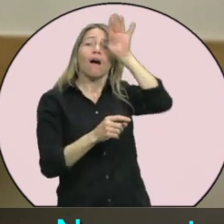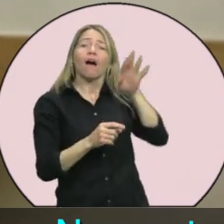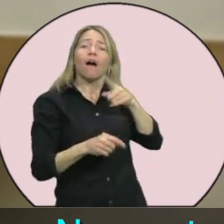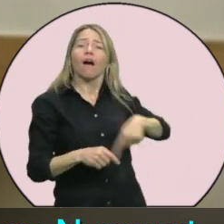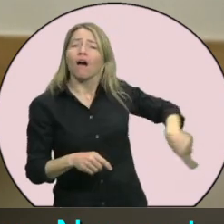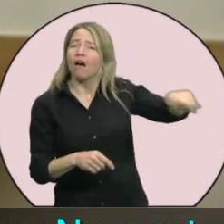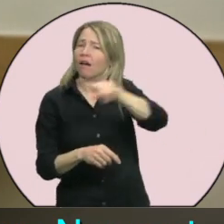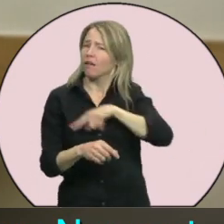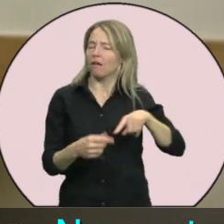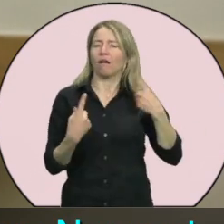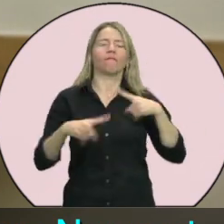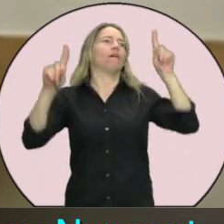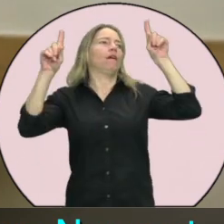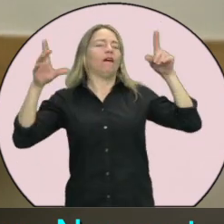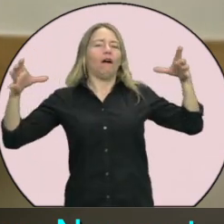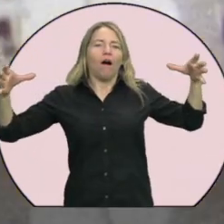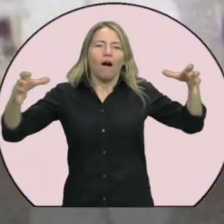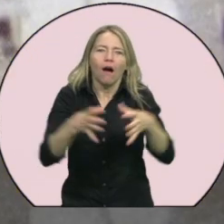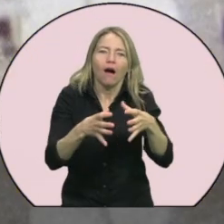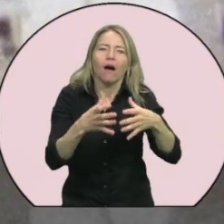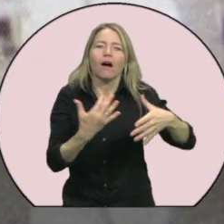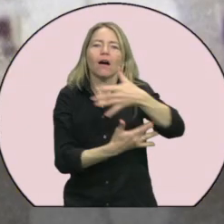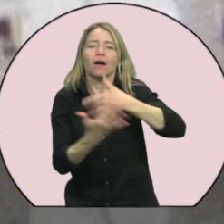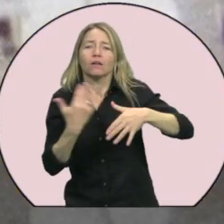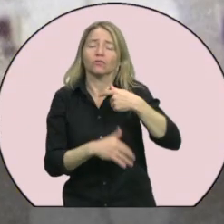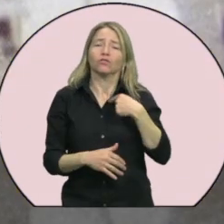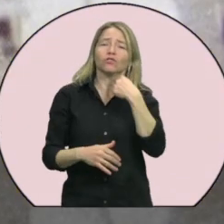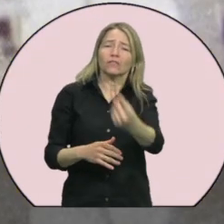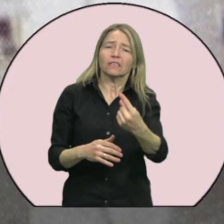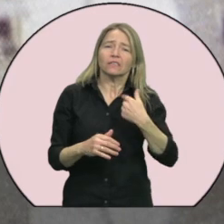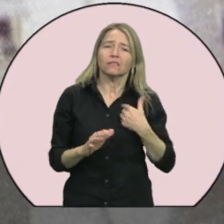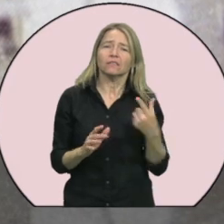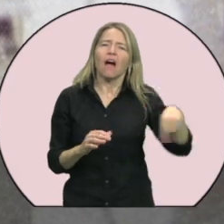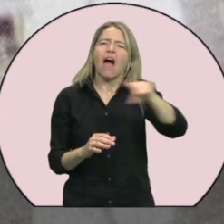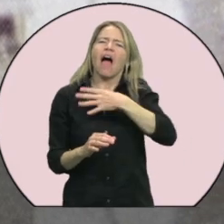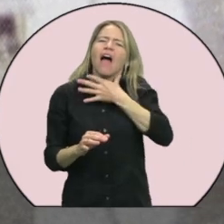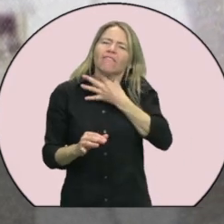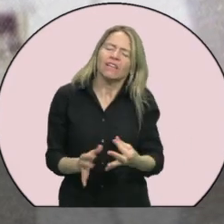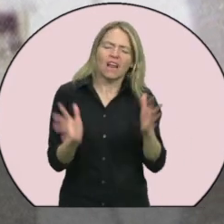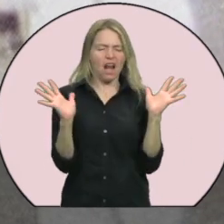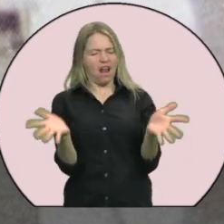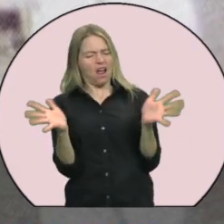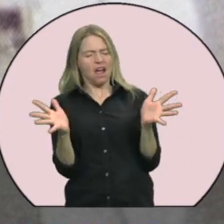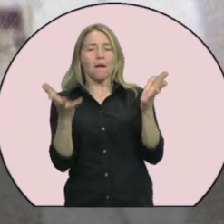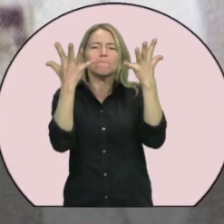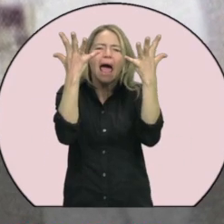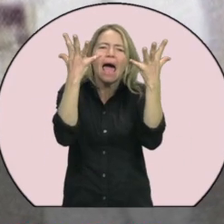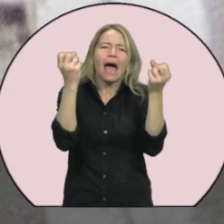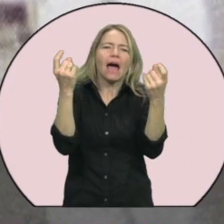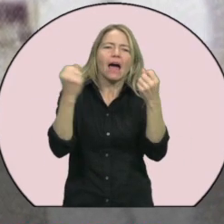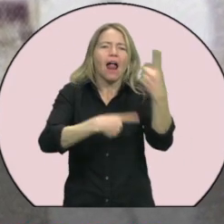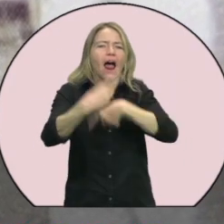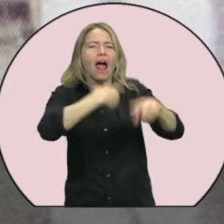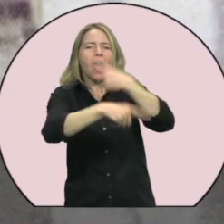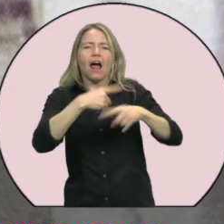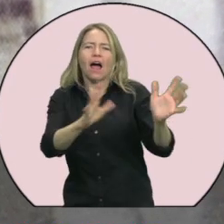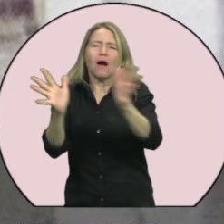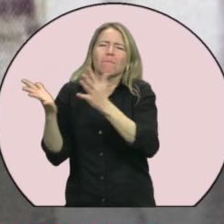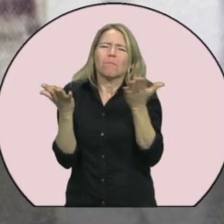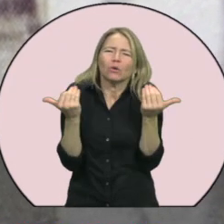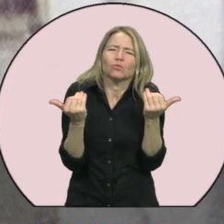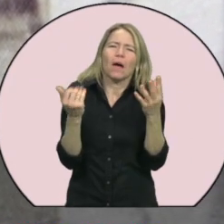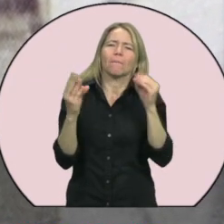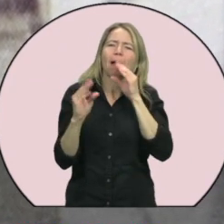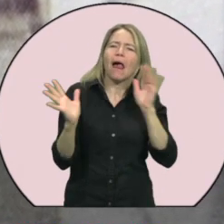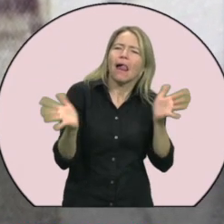Nunavut, whenever they finally get together, boy, they feel like talking with their hands. They need to talk with their hands